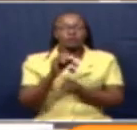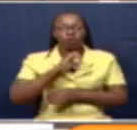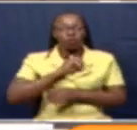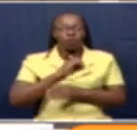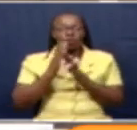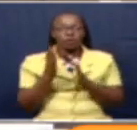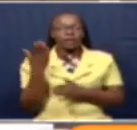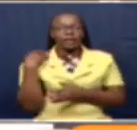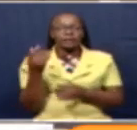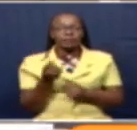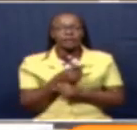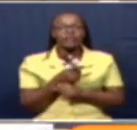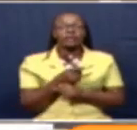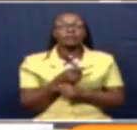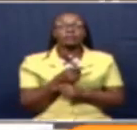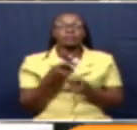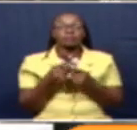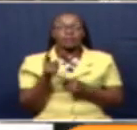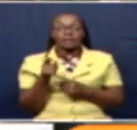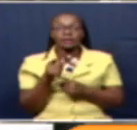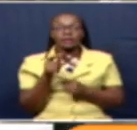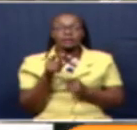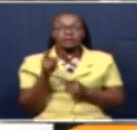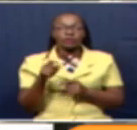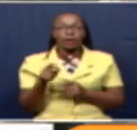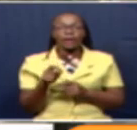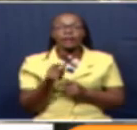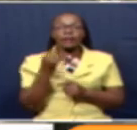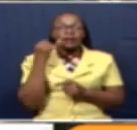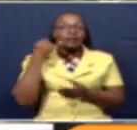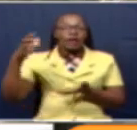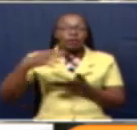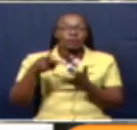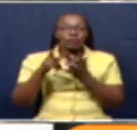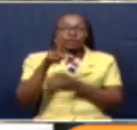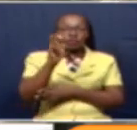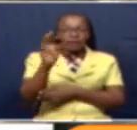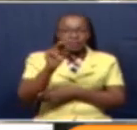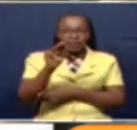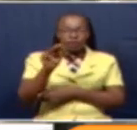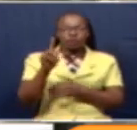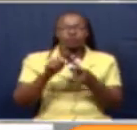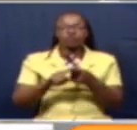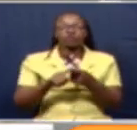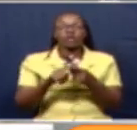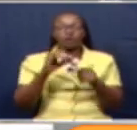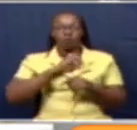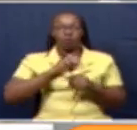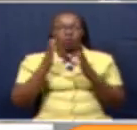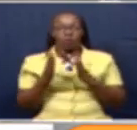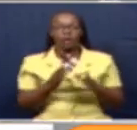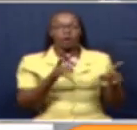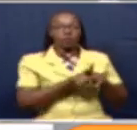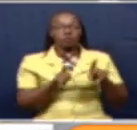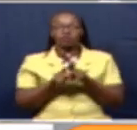month. According to the retailer, the deal required Nakumatt to pay some 20 million shillings to the mall's owners, as well as ensuring that